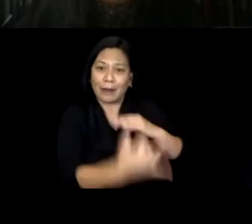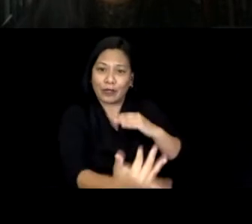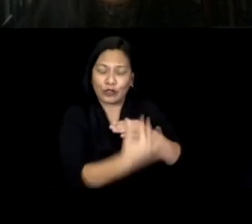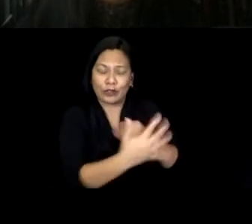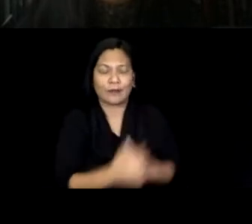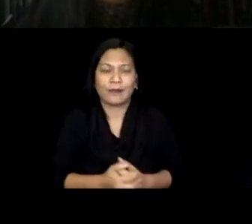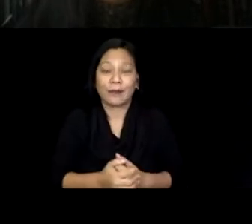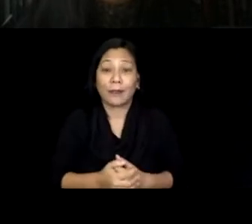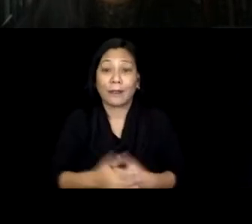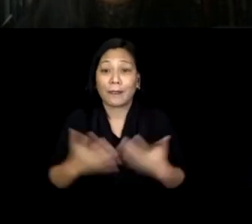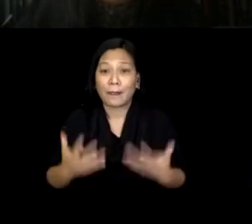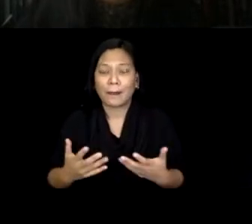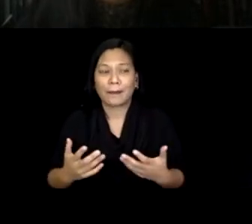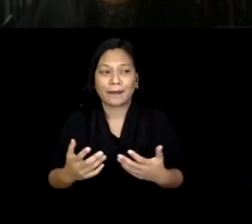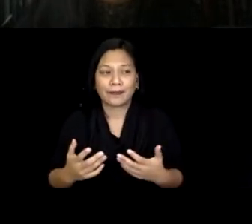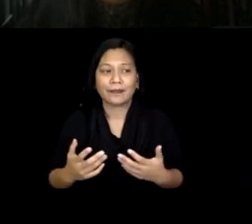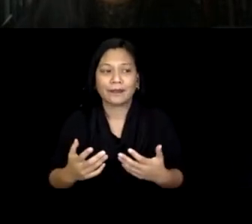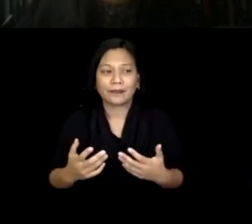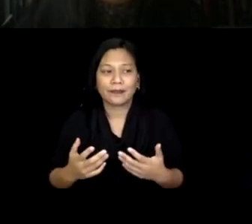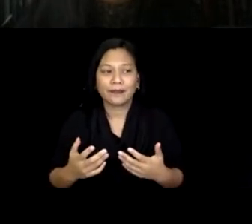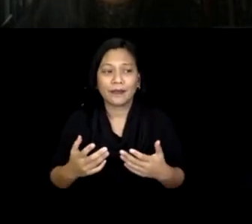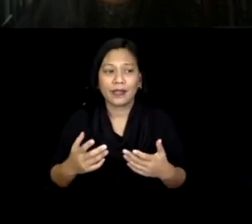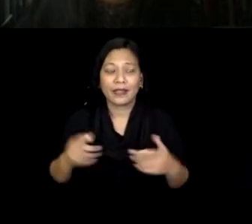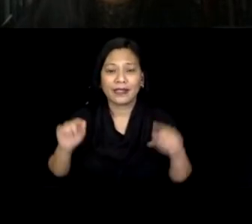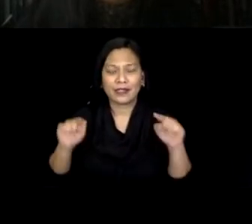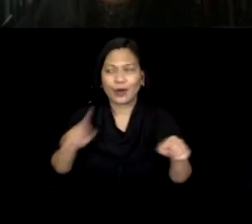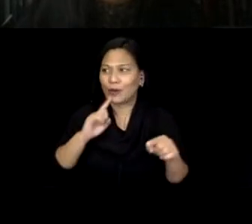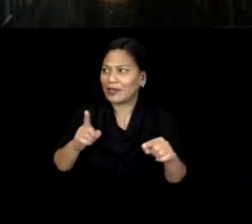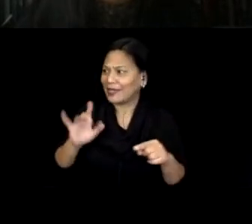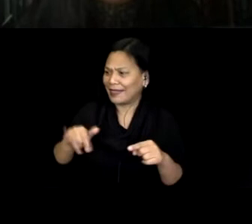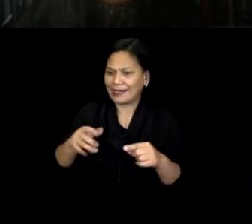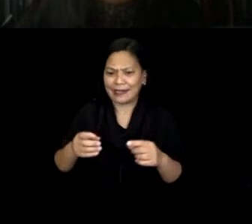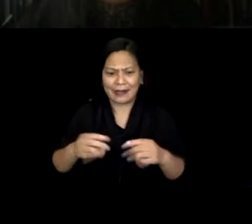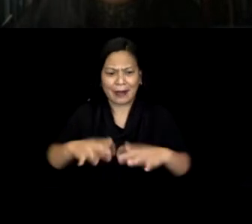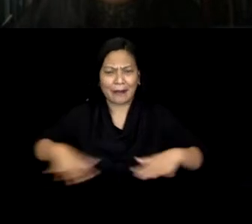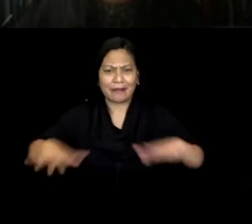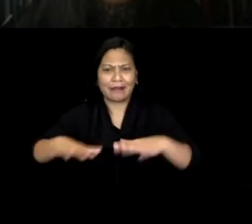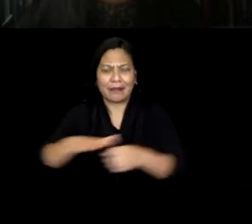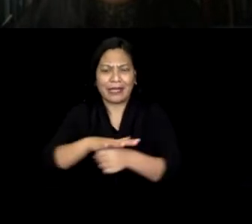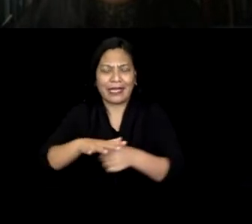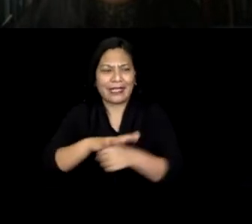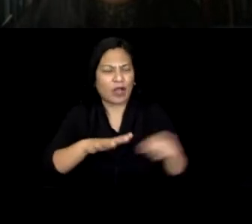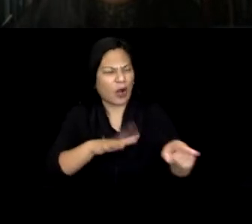we're looking at place as a commodity, right? The nature as a commodity, and